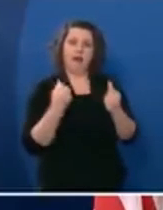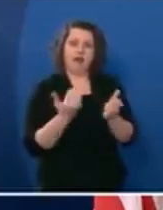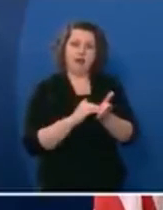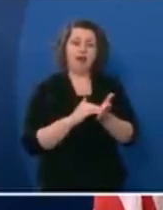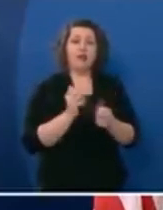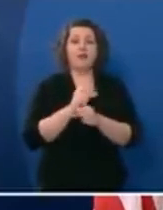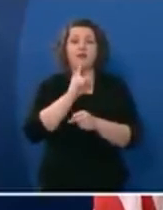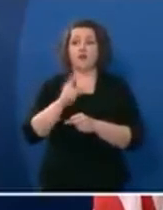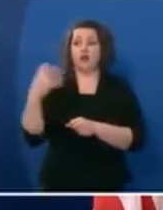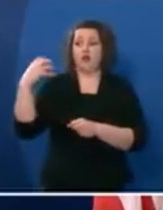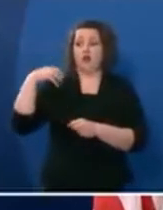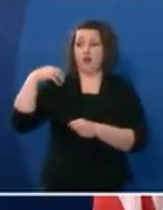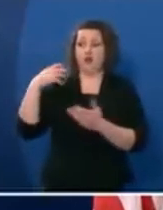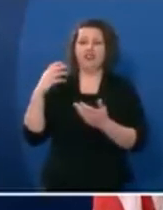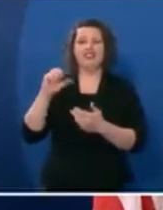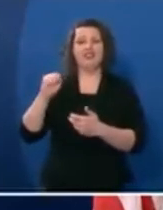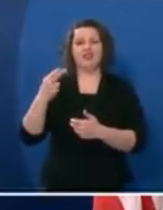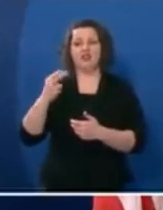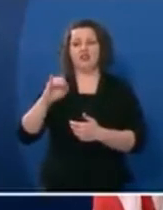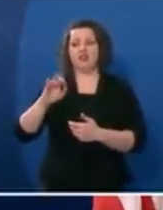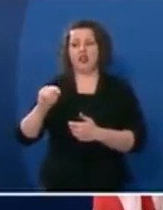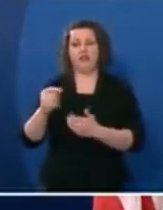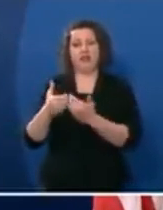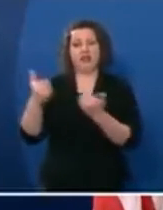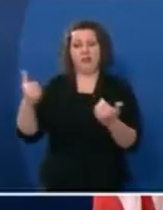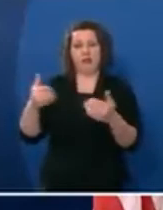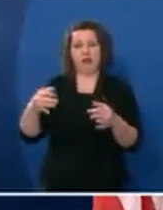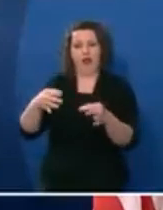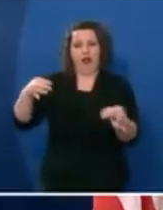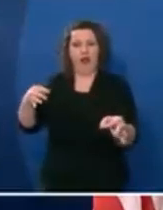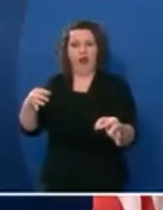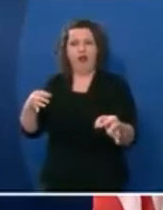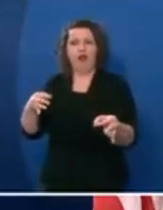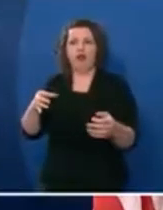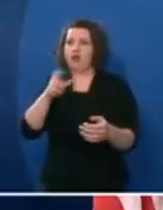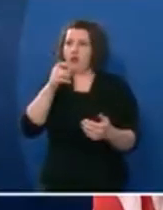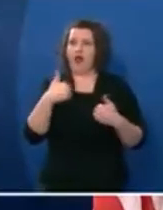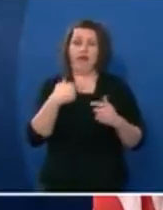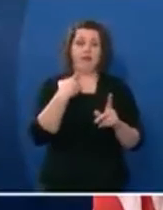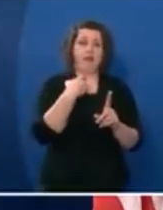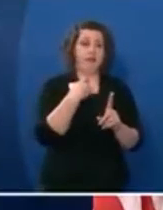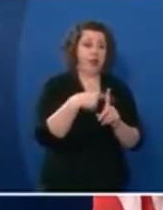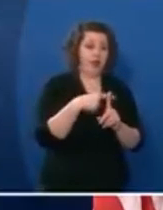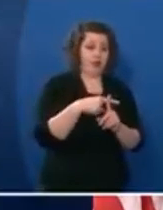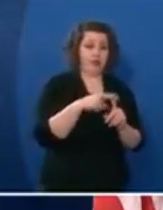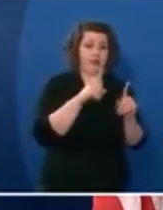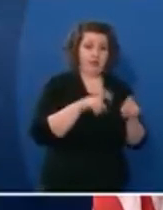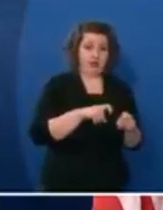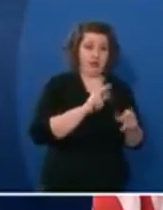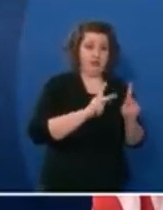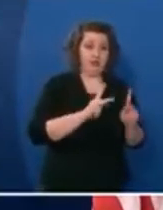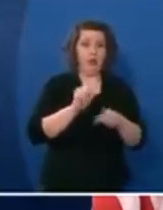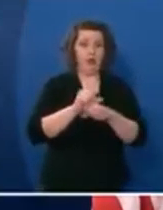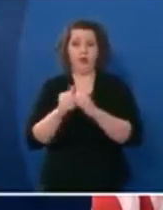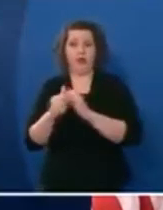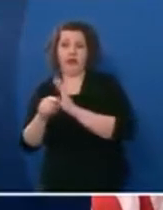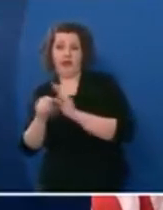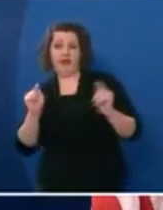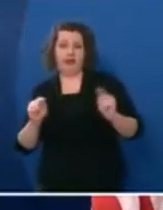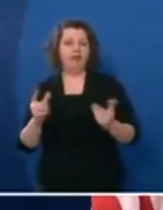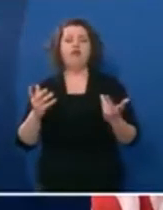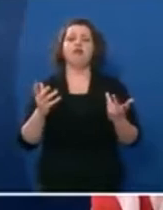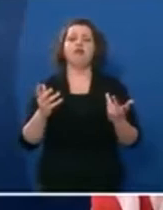are separating the shifts so we don't have positive testing individuals working with negative testing individuals. Even though it